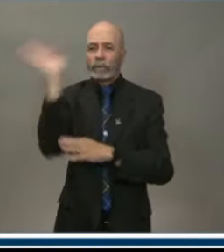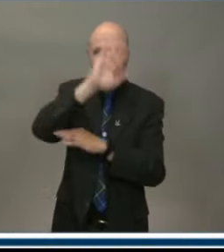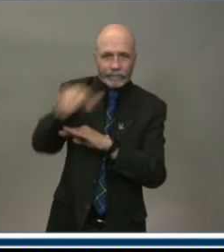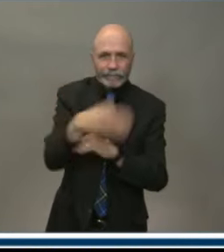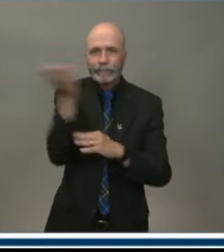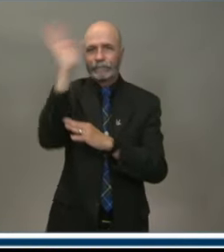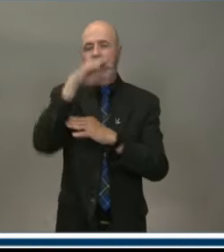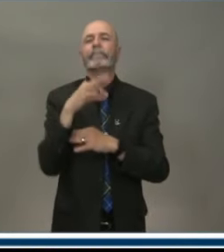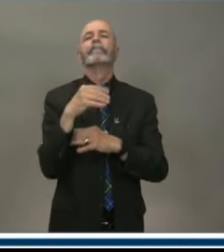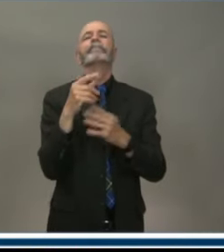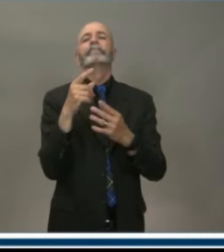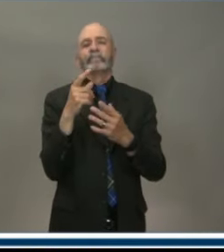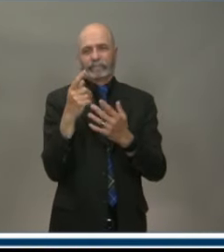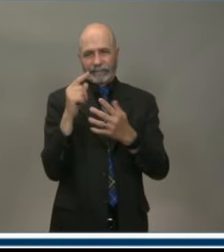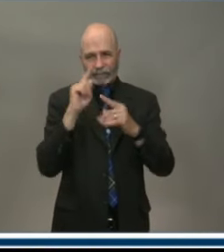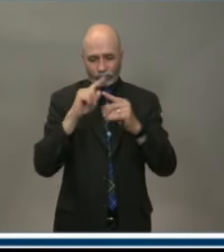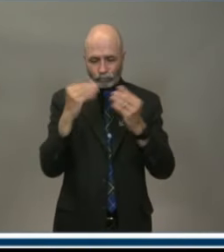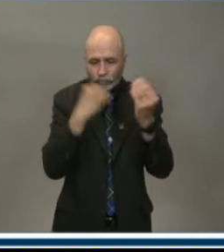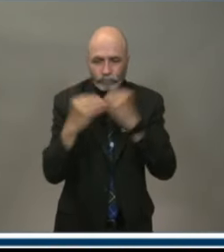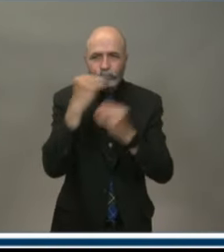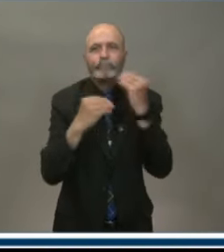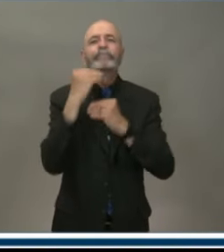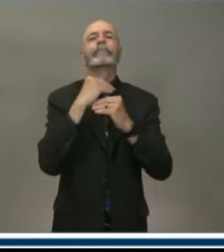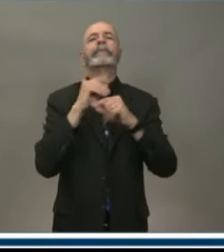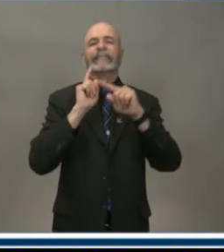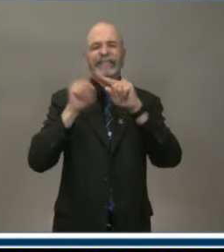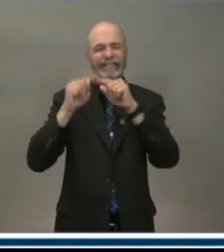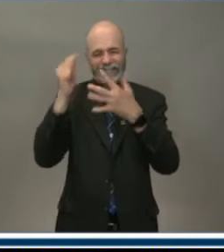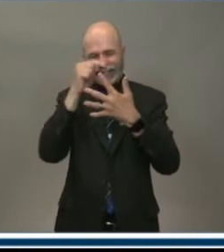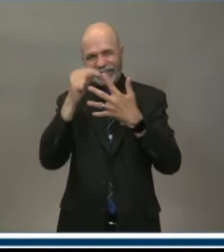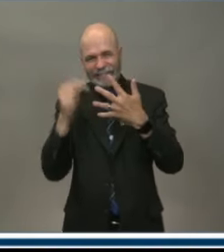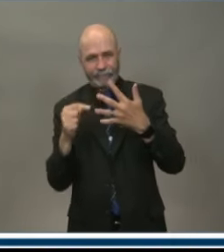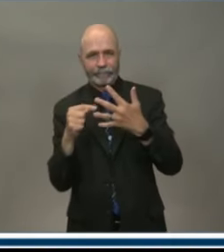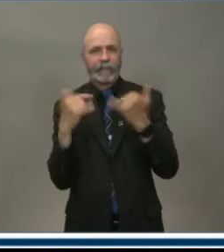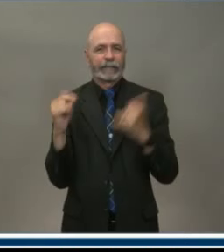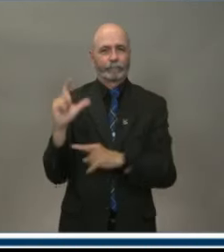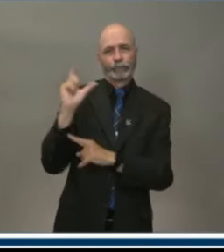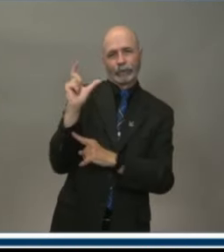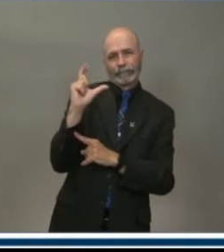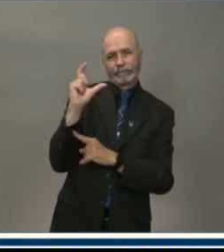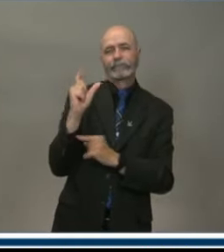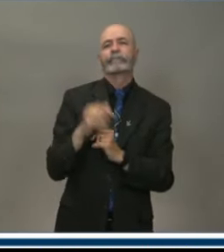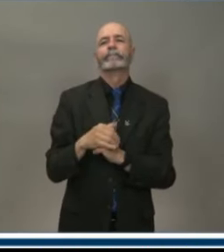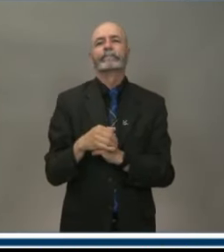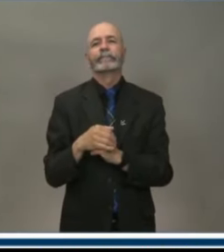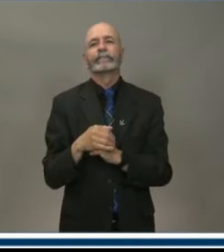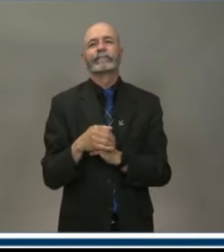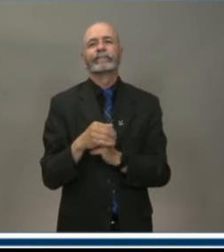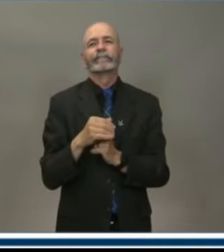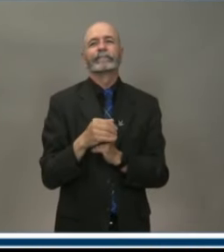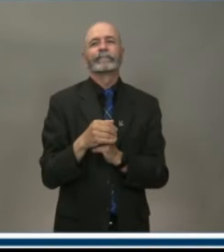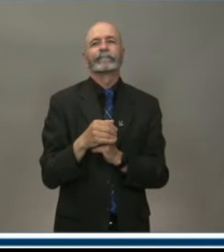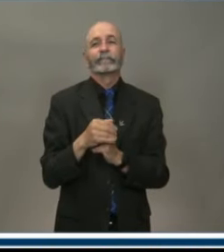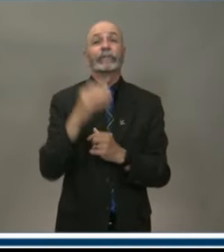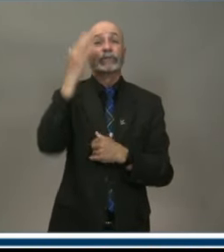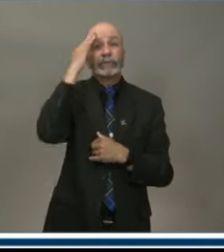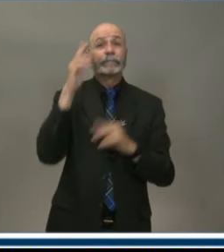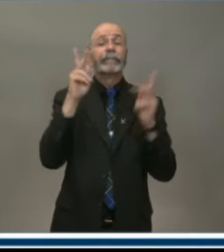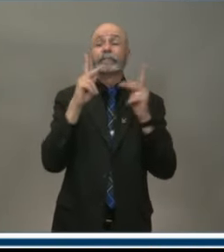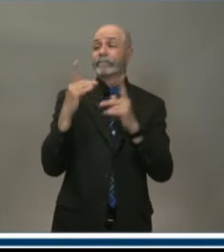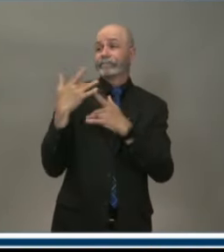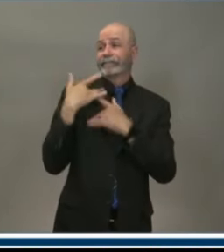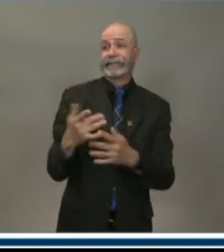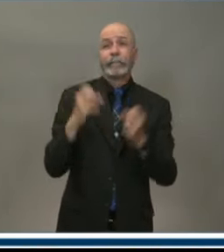big community feast to mark the end of Ramadan. Like so many other things right now, Ramadan will need to be different this